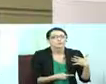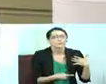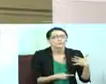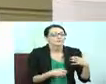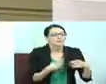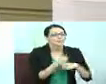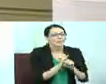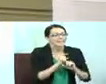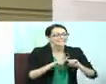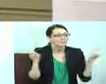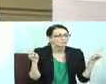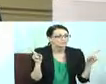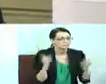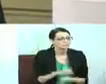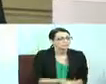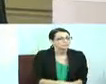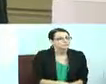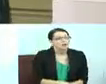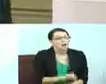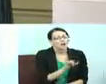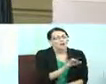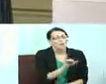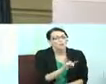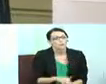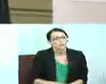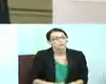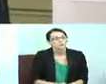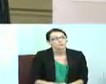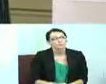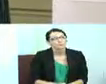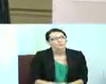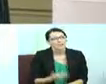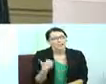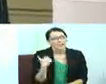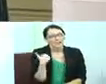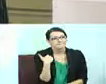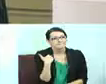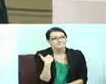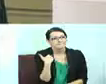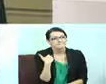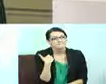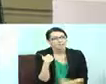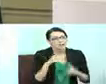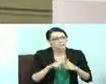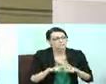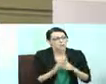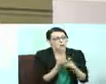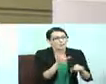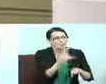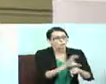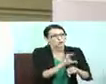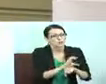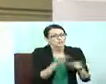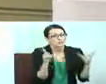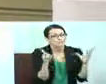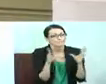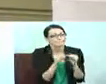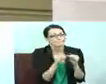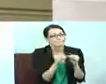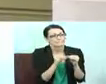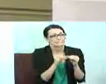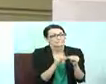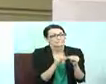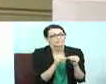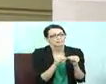groups making a difference. In addition to those, there is a startup church that meets in our basement